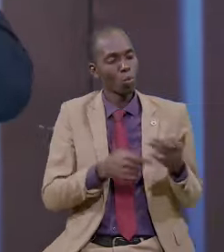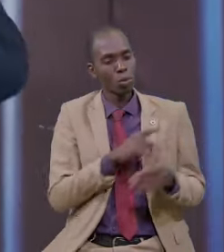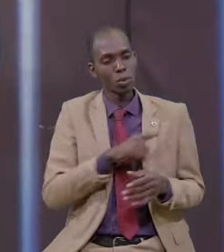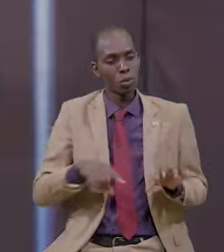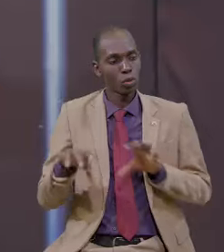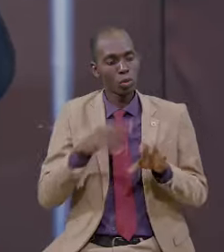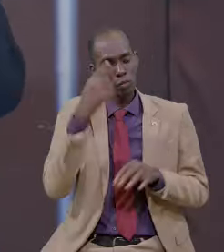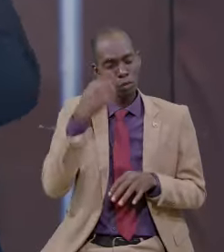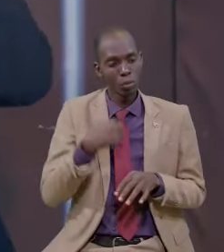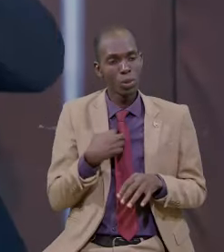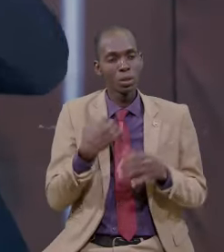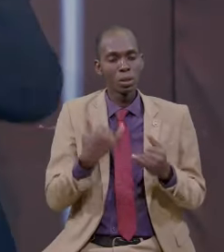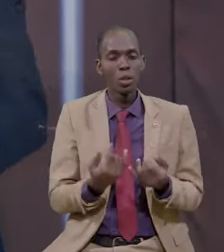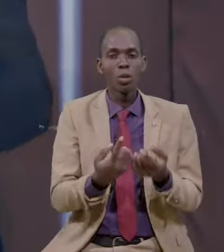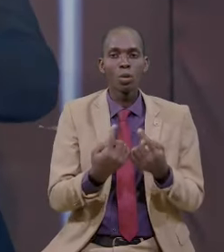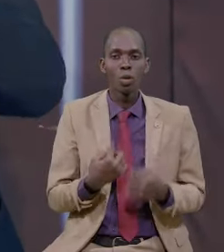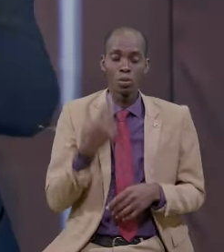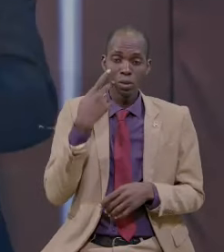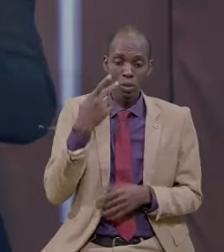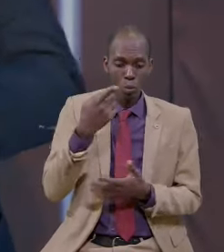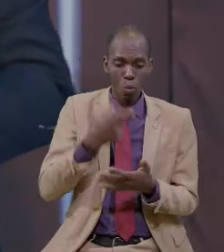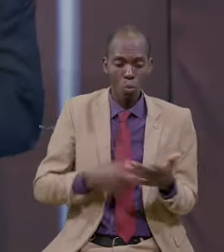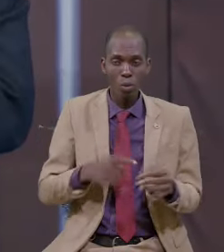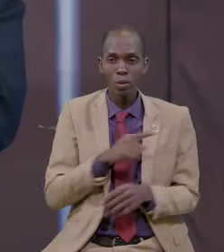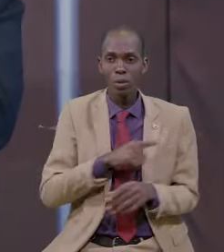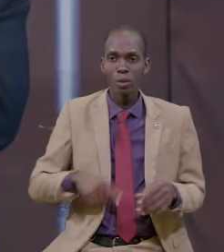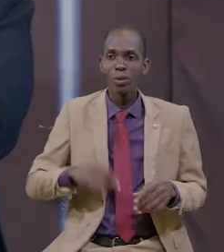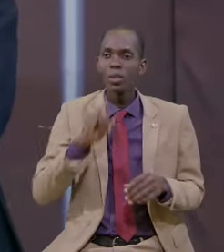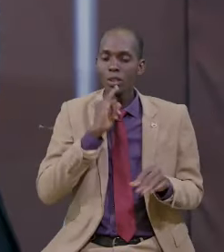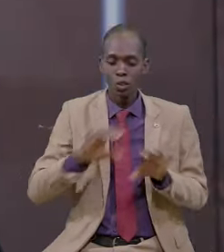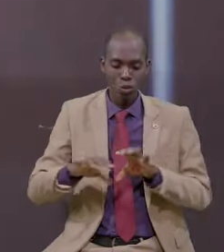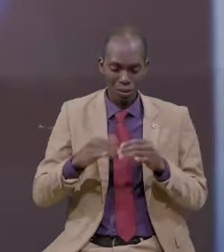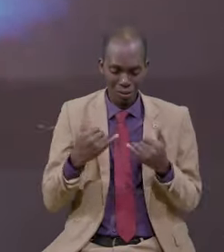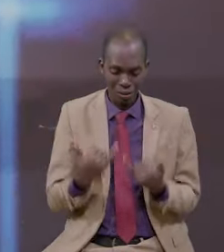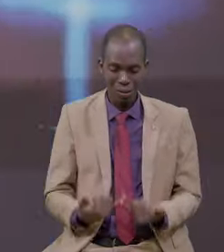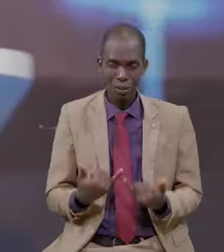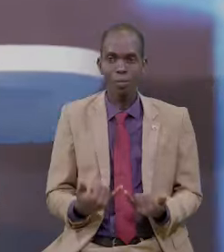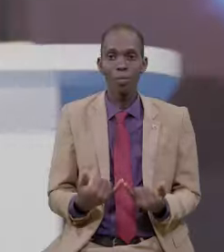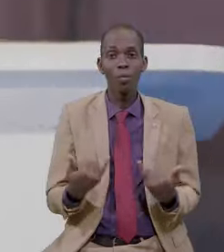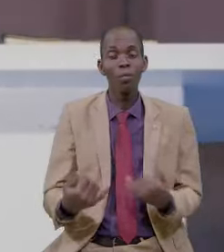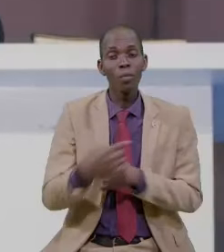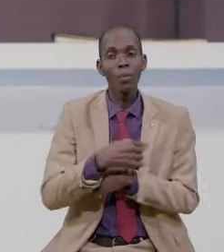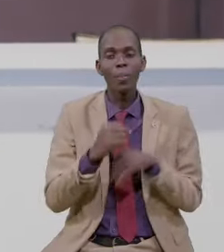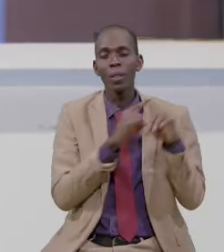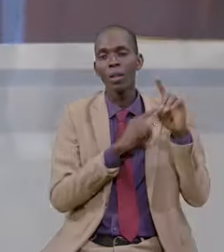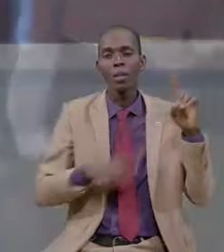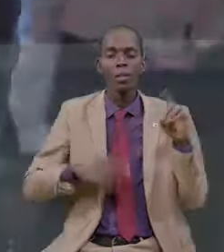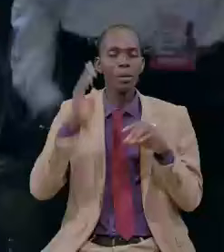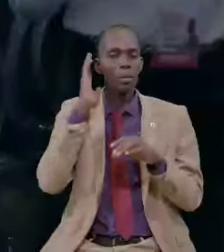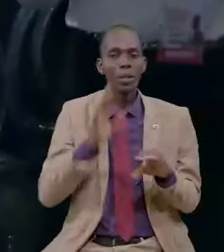and see what the Lord is doing at the present moment. Today, the Lord will do something.